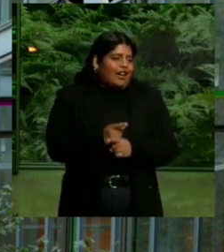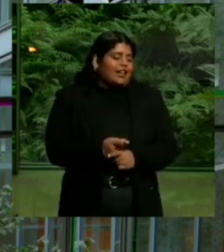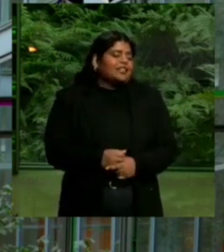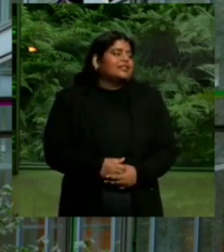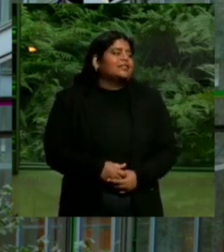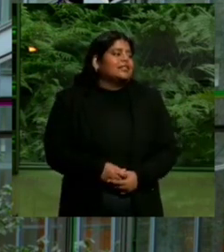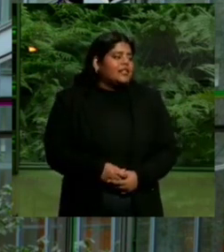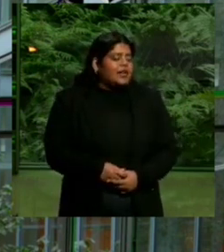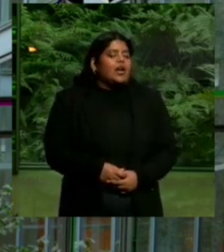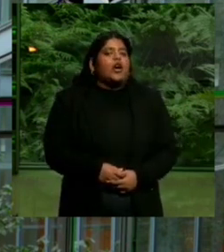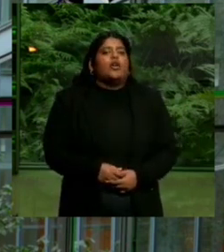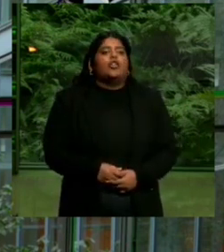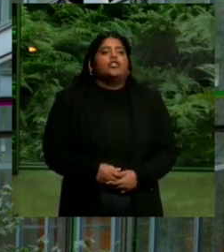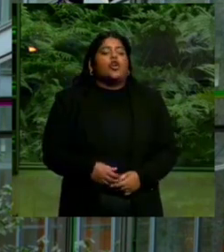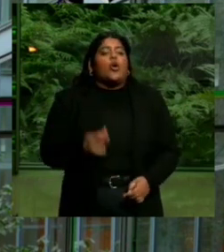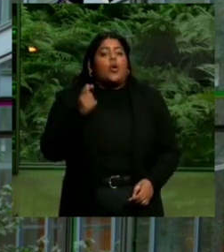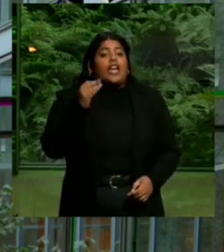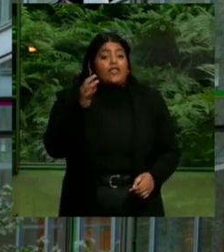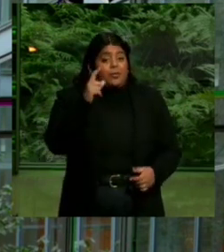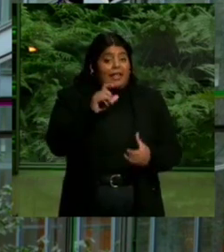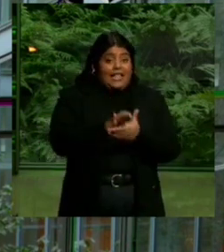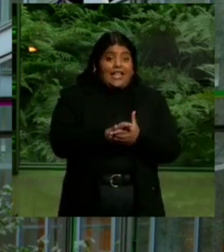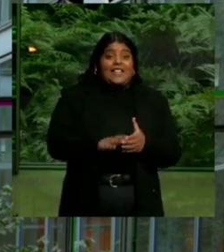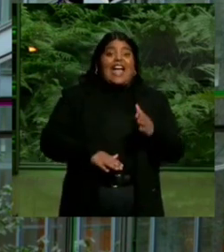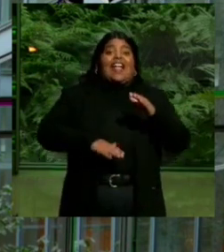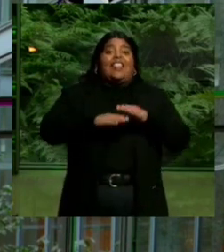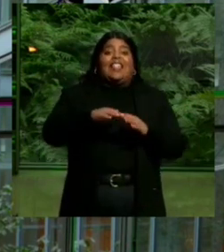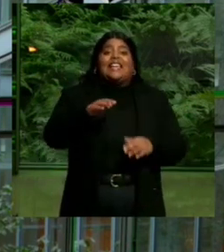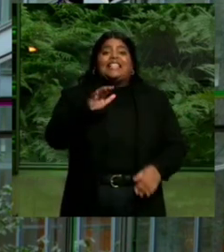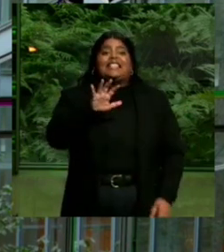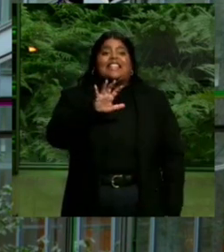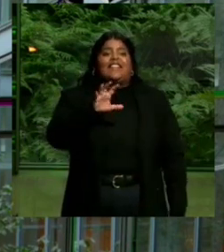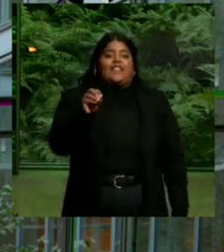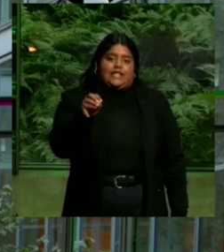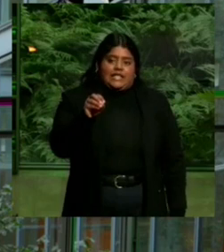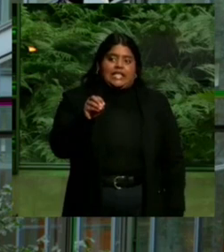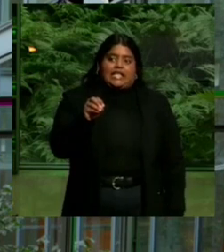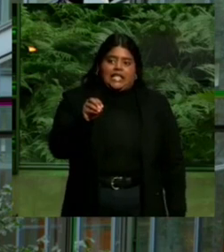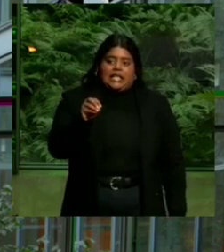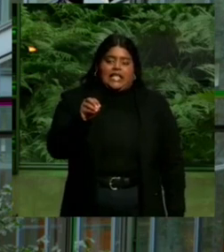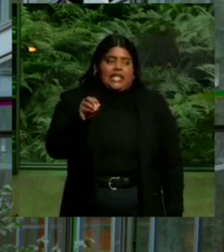Okay, keep your hand up if you think it's at least 50 words.